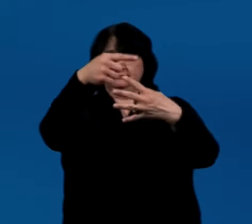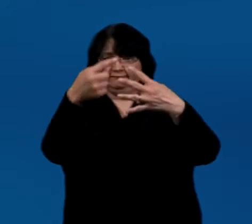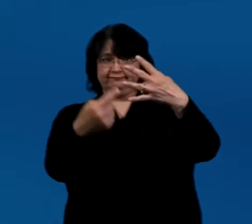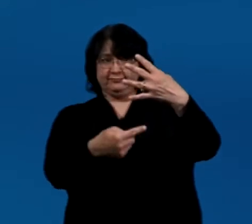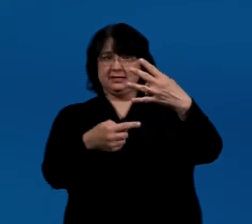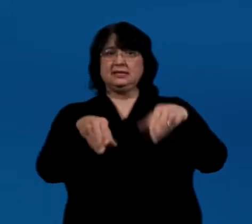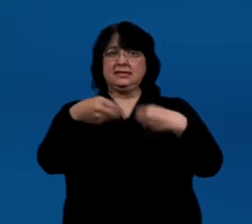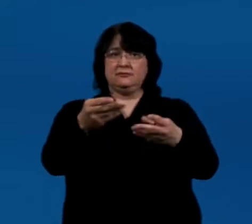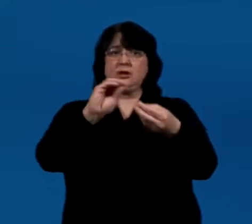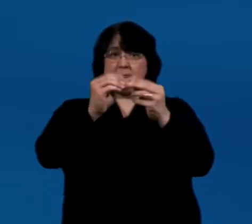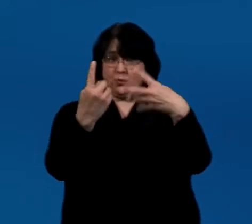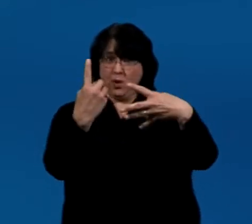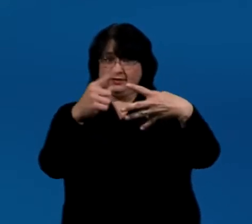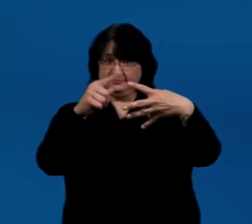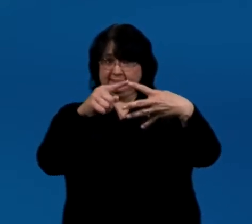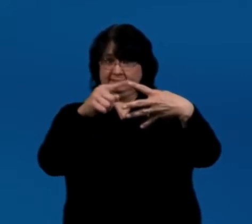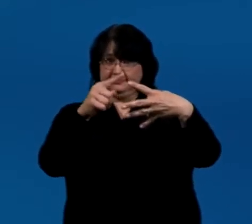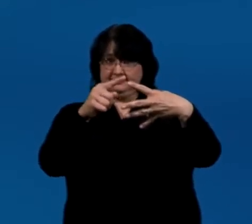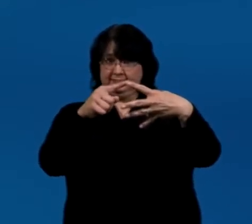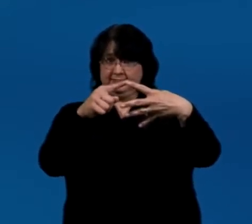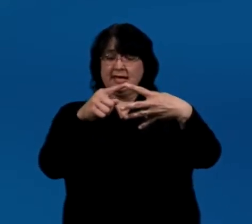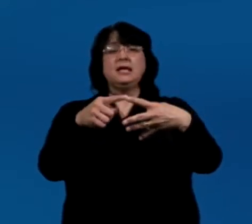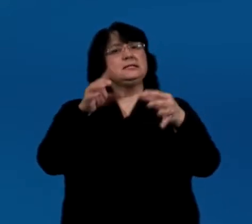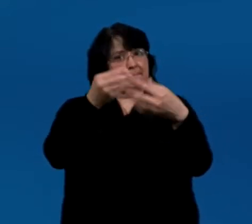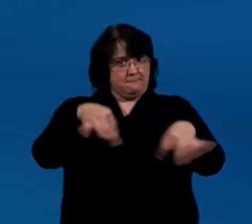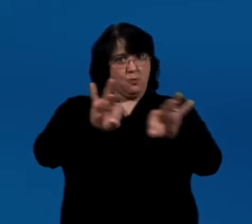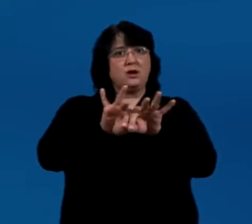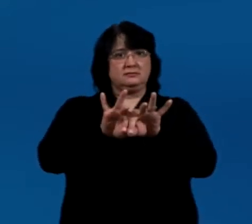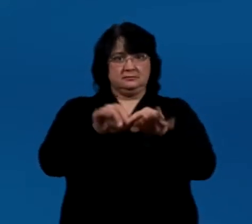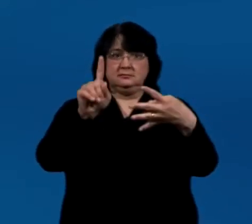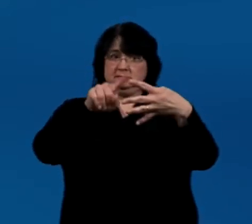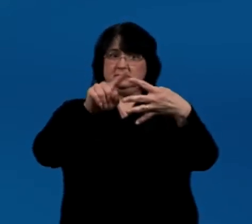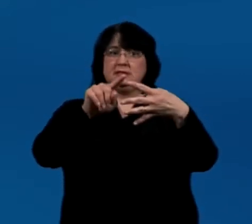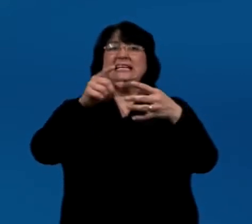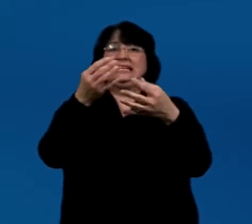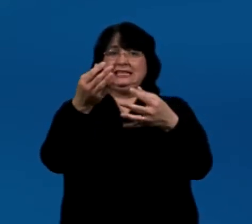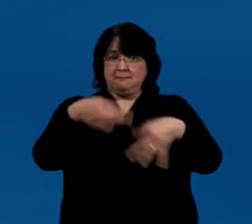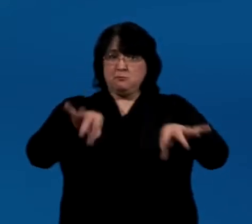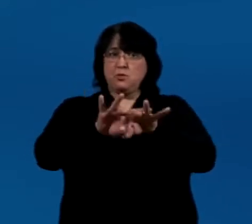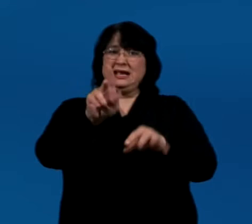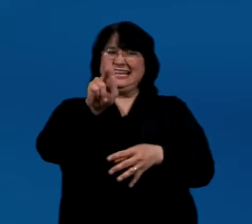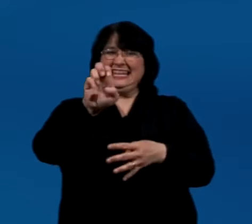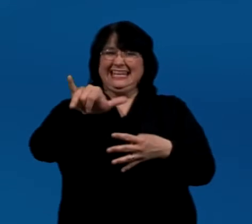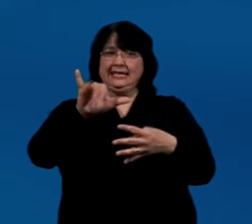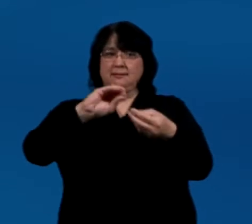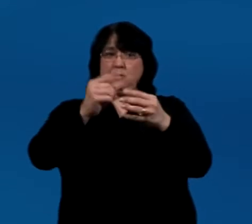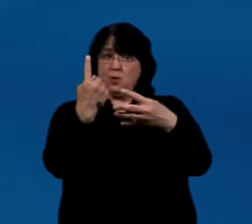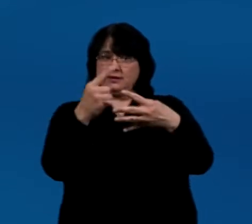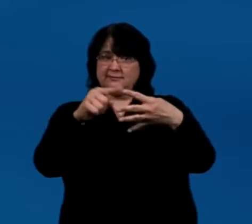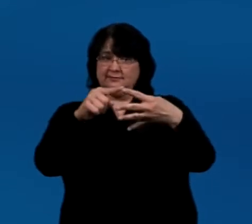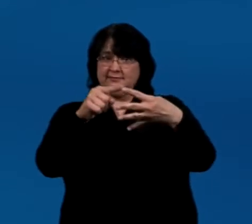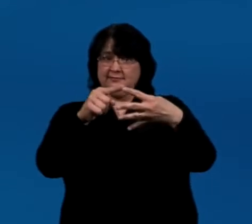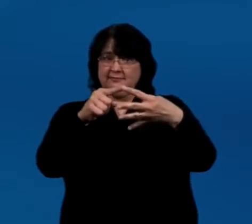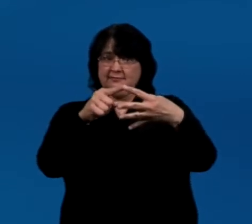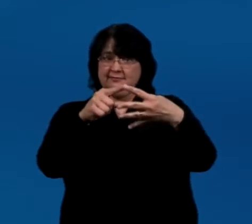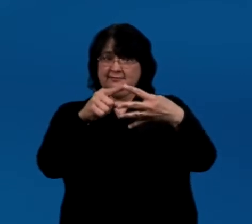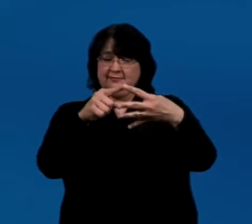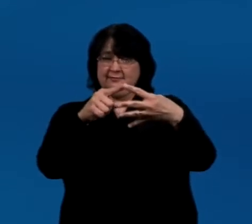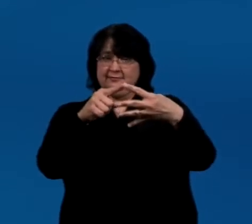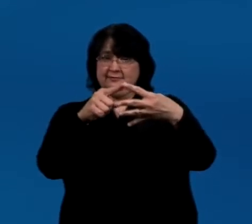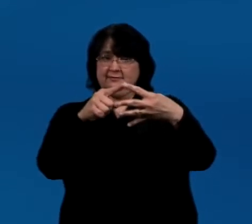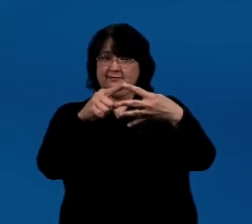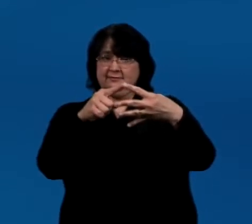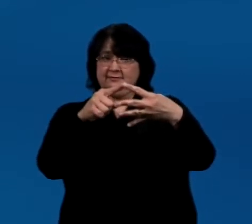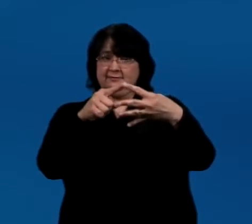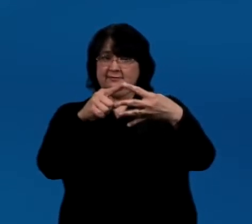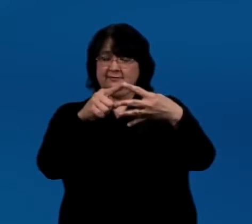golden key number one because it's important. Golden key number one is simply this. It's going to be a term